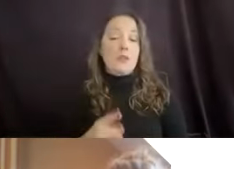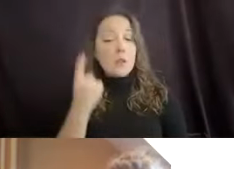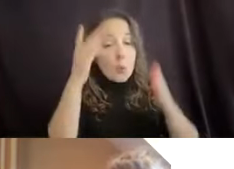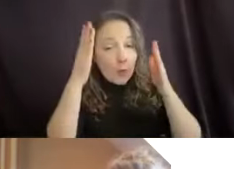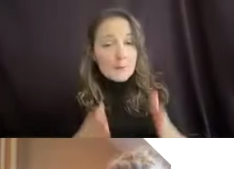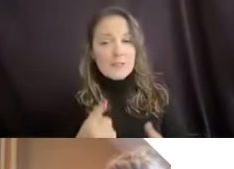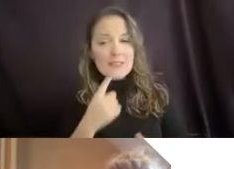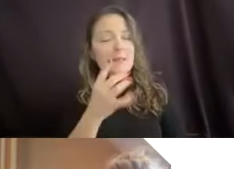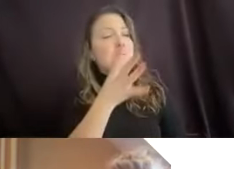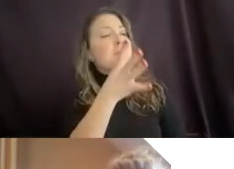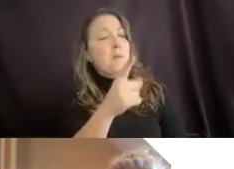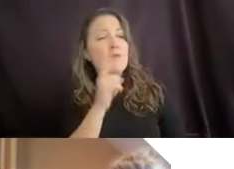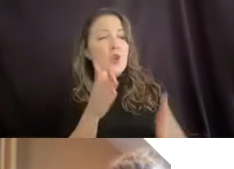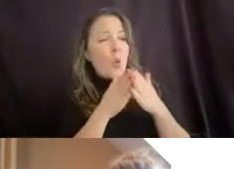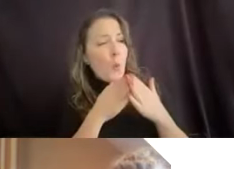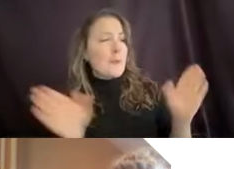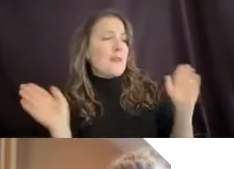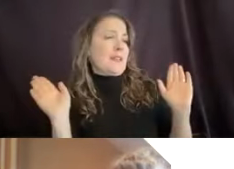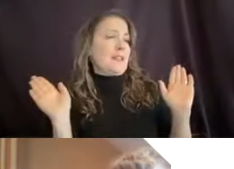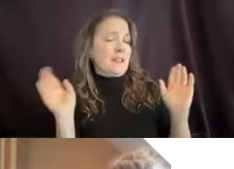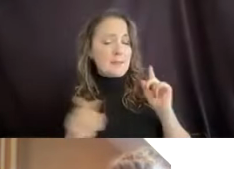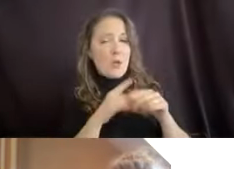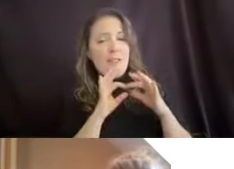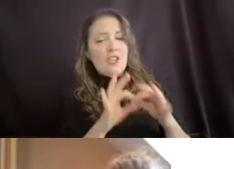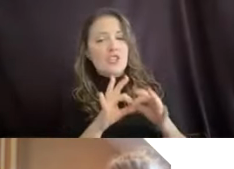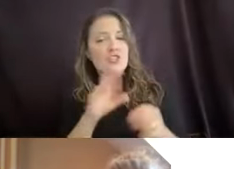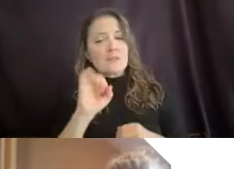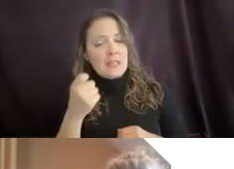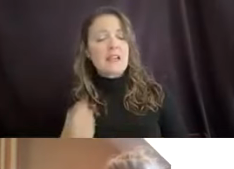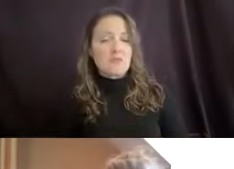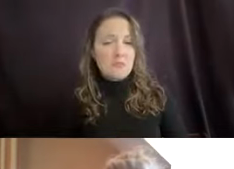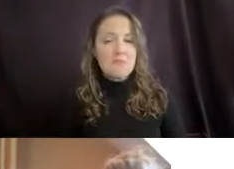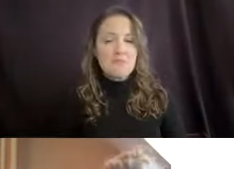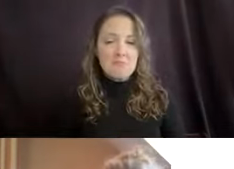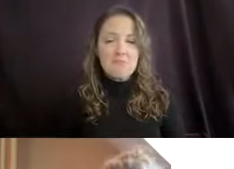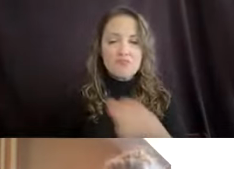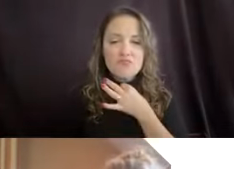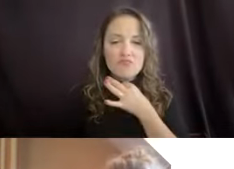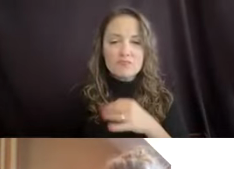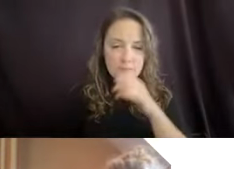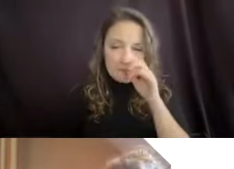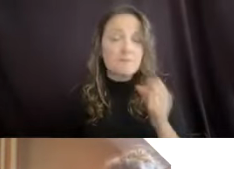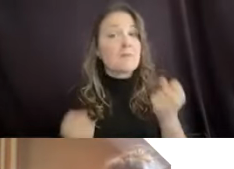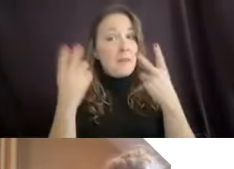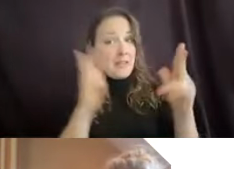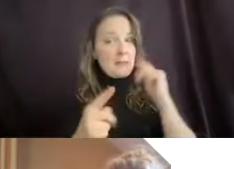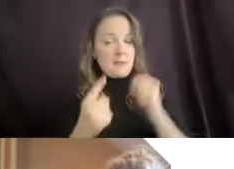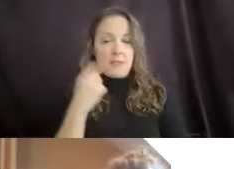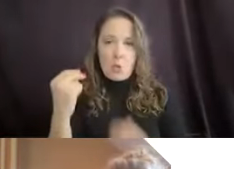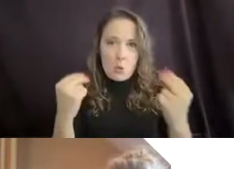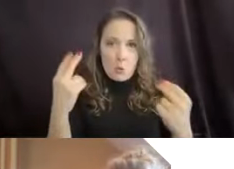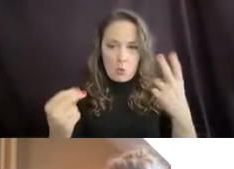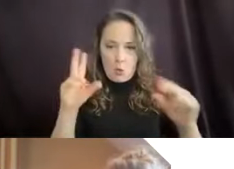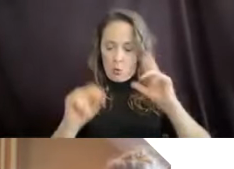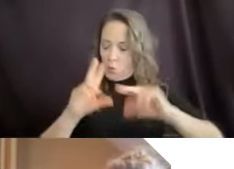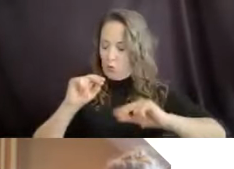mom's very open about relationships and sex. A lot of folks who are saying, no, that was never